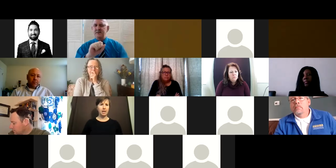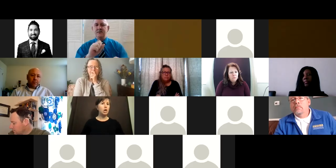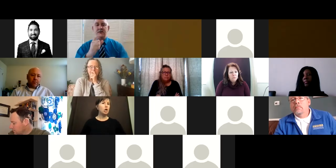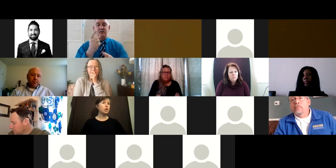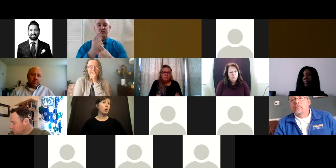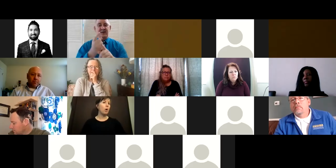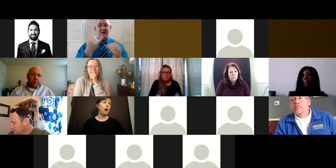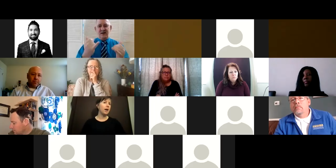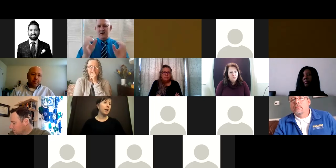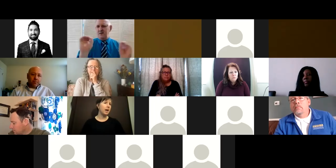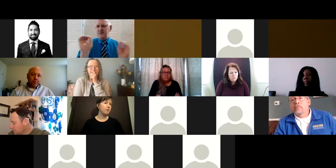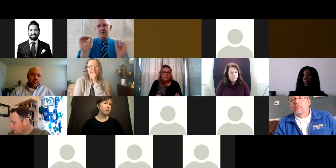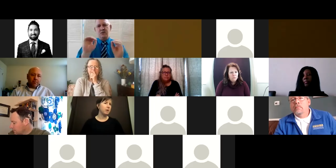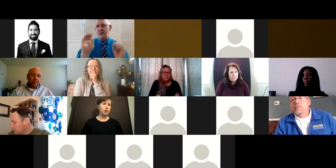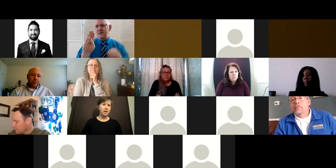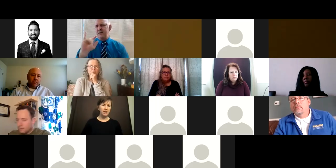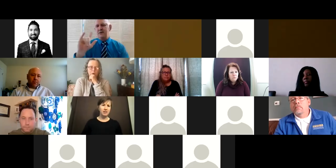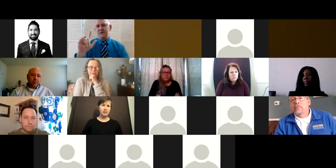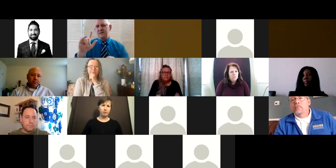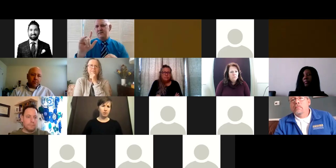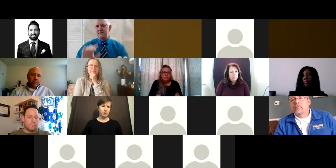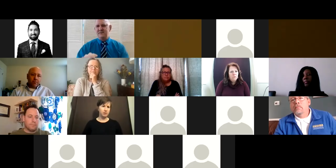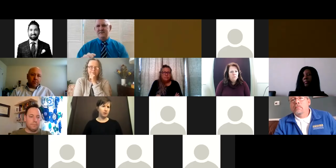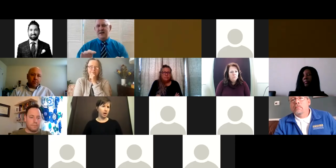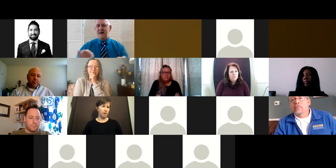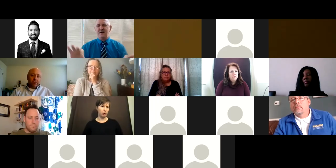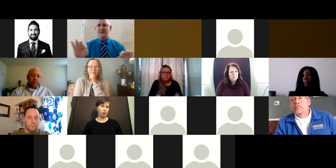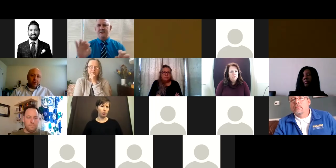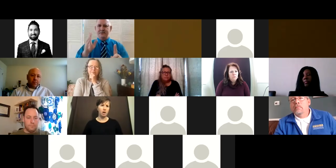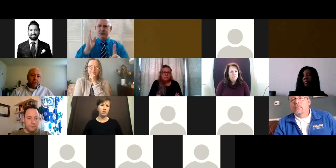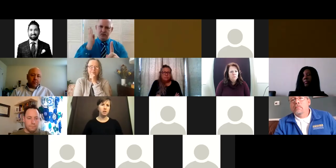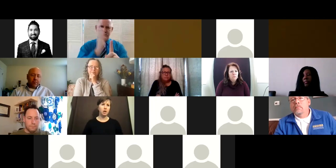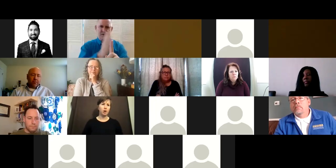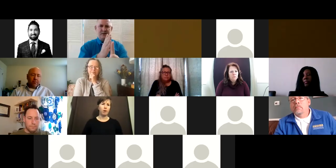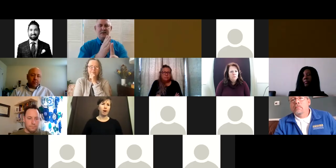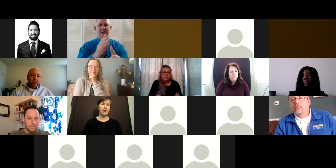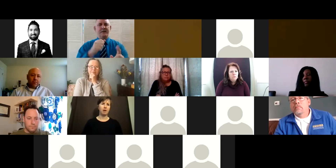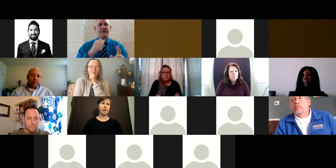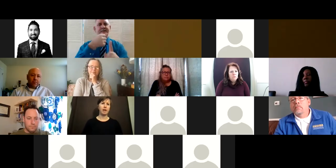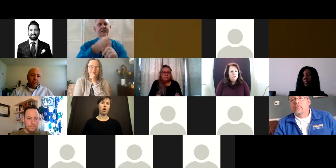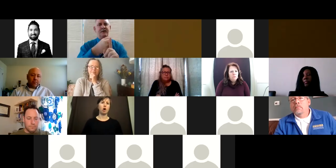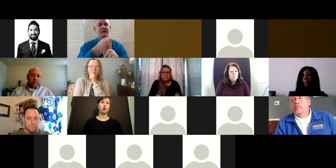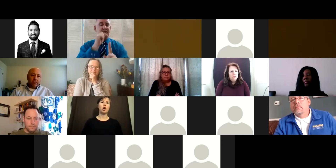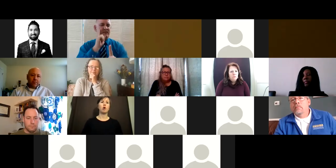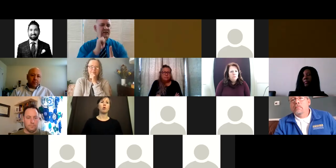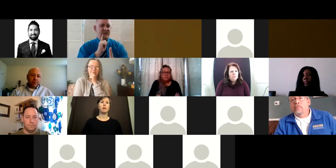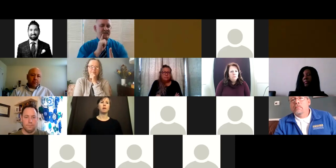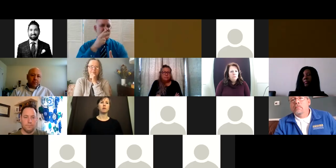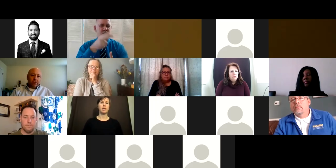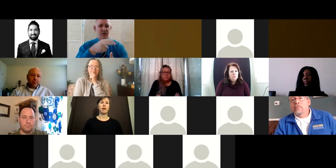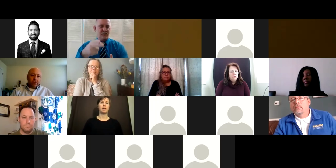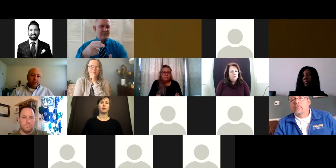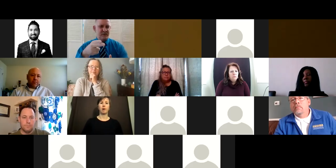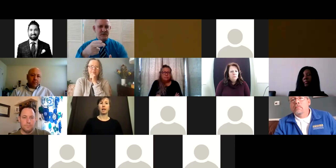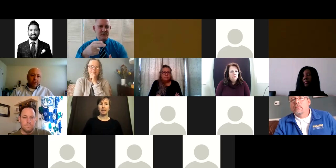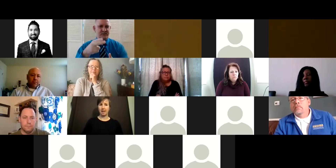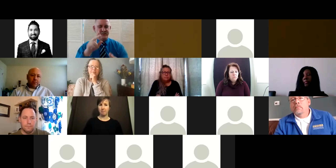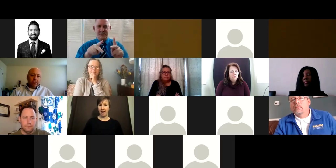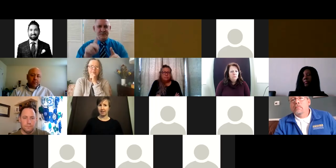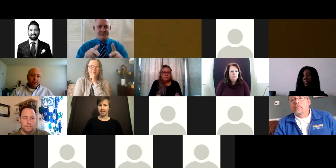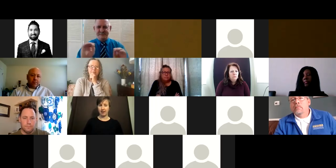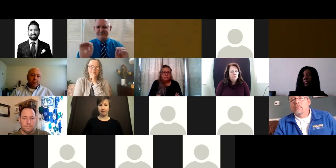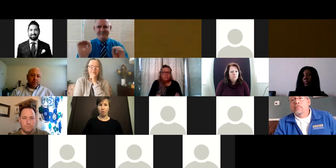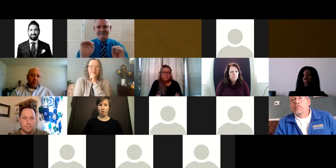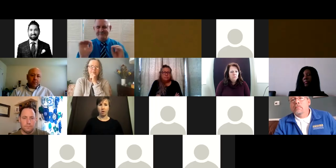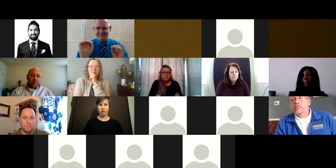Thursday. So I have been looking at the different bills that are coming across. Right now, there are no bills that directly